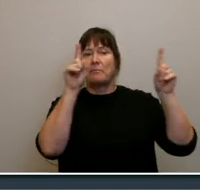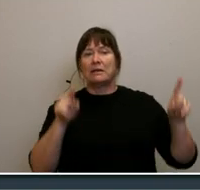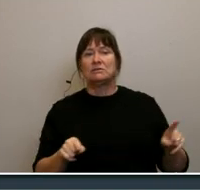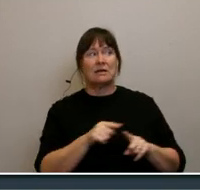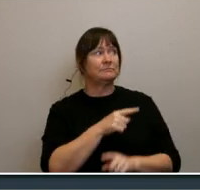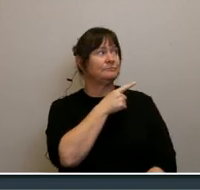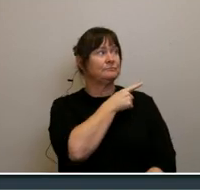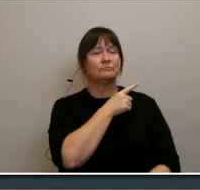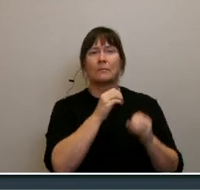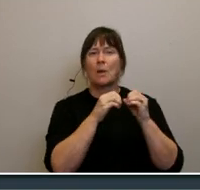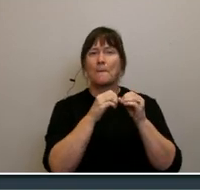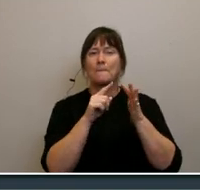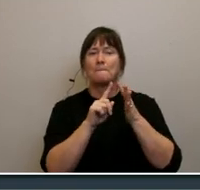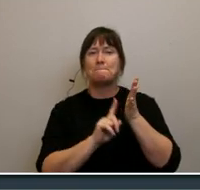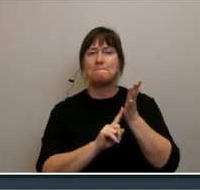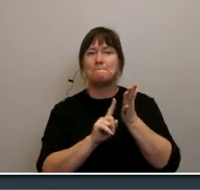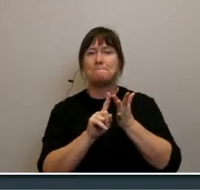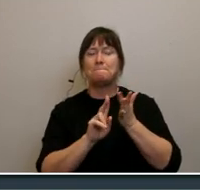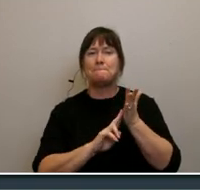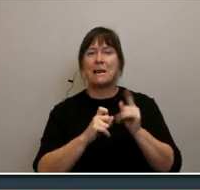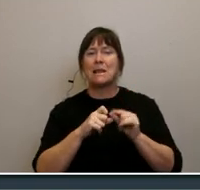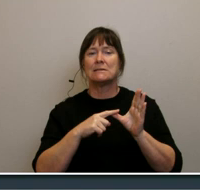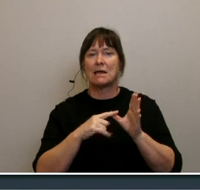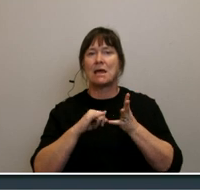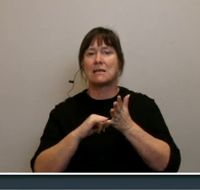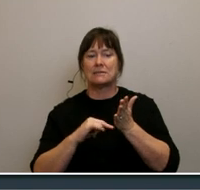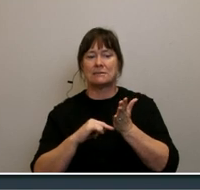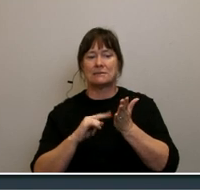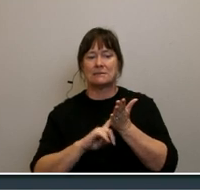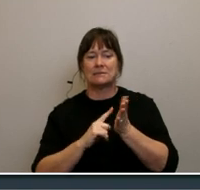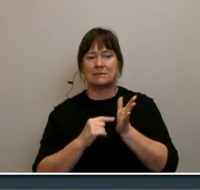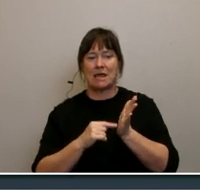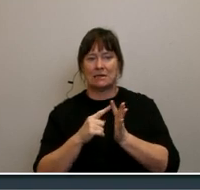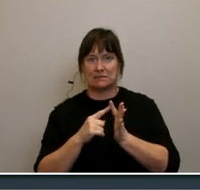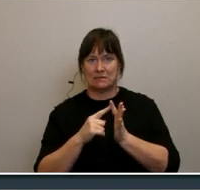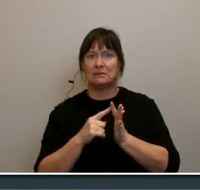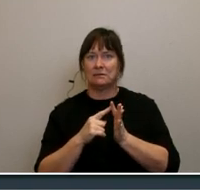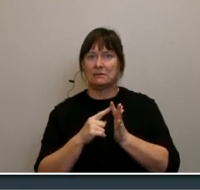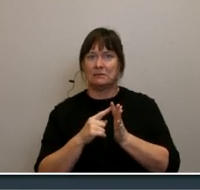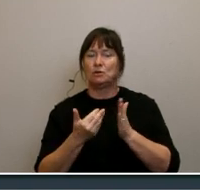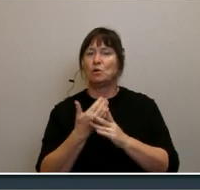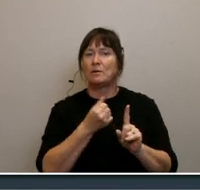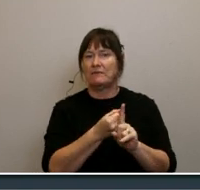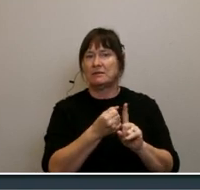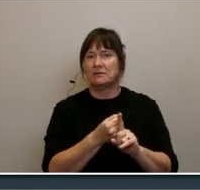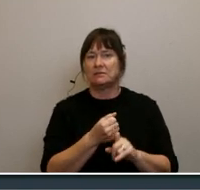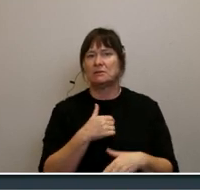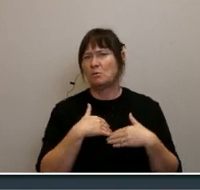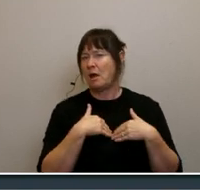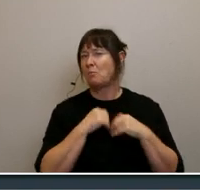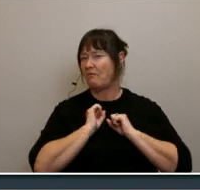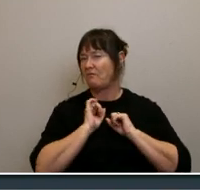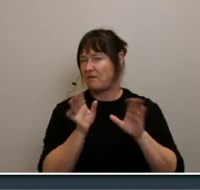up there. She's our new community facilitator. She's well known in Napier. She'd worked for the University of Waikato and